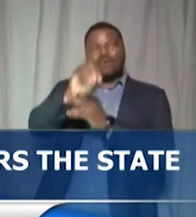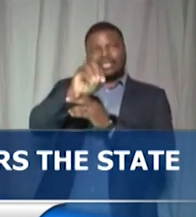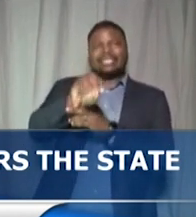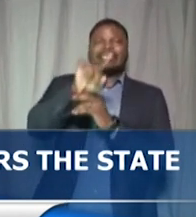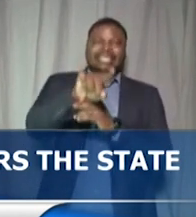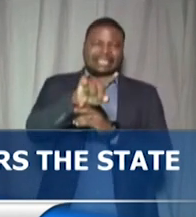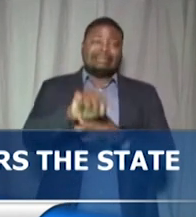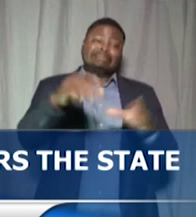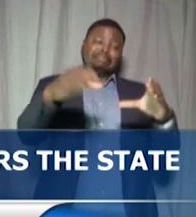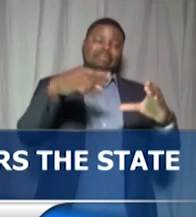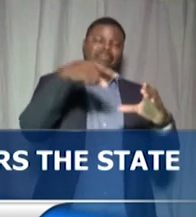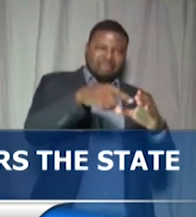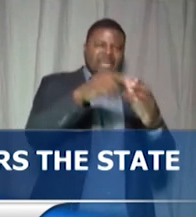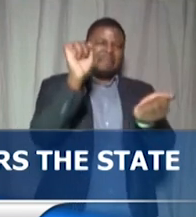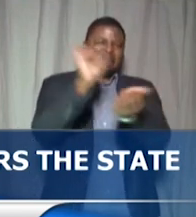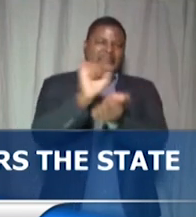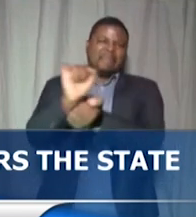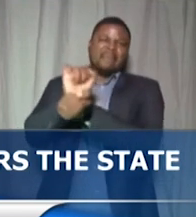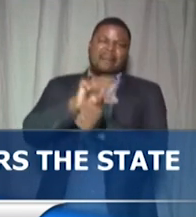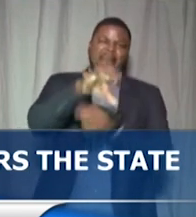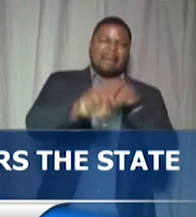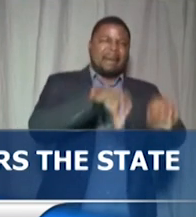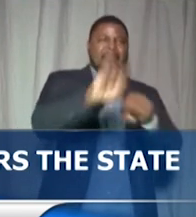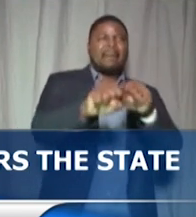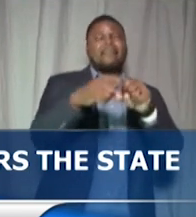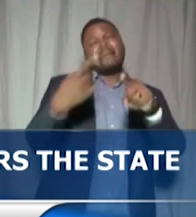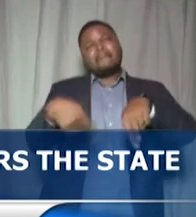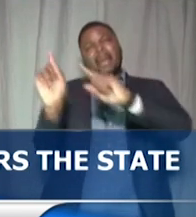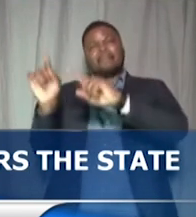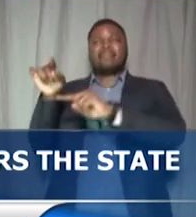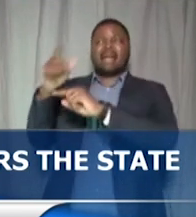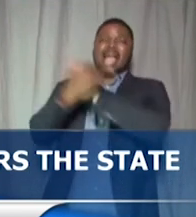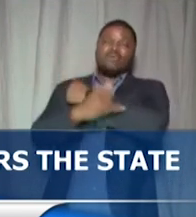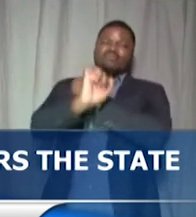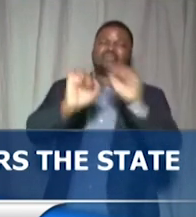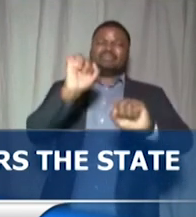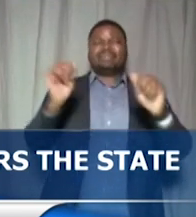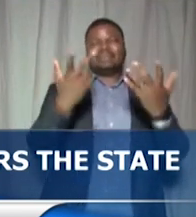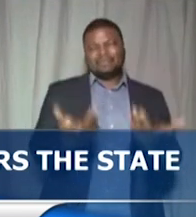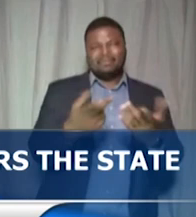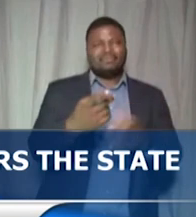2,000 illegal miners have been removed from our region of